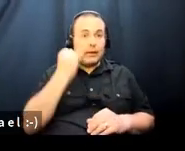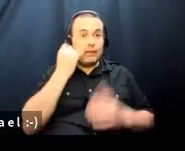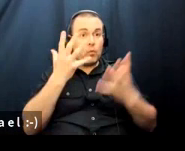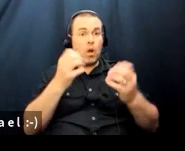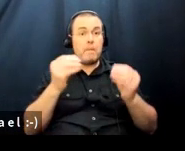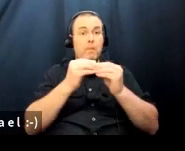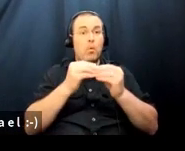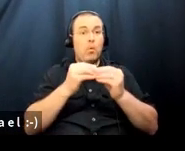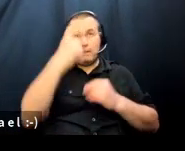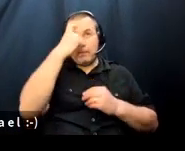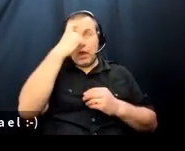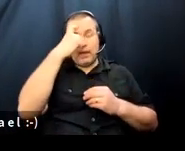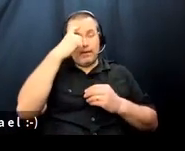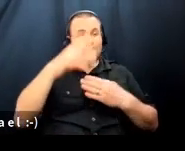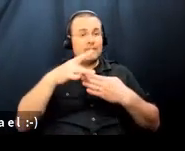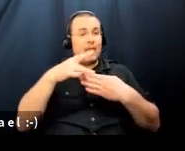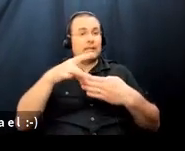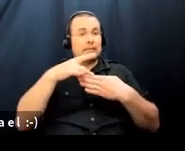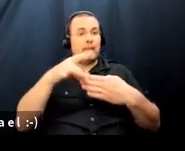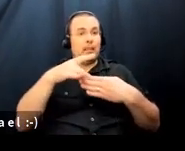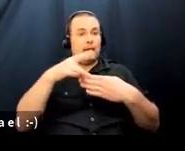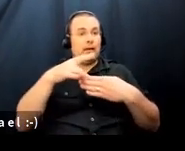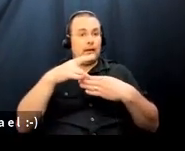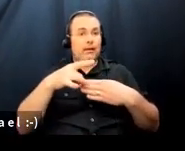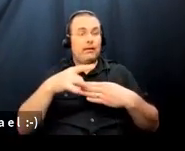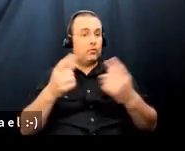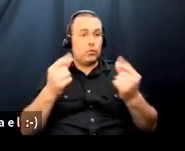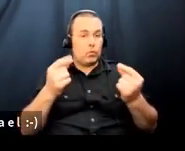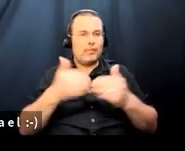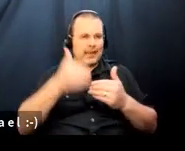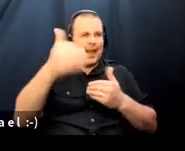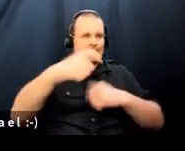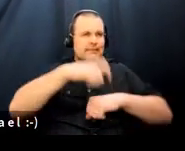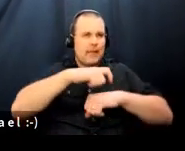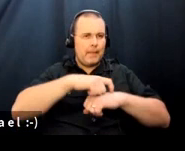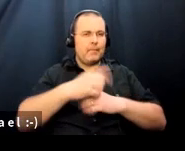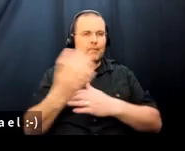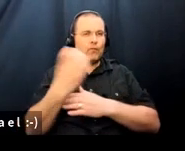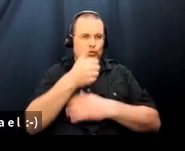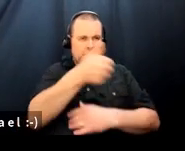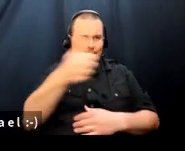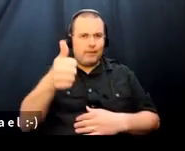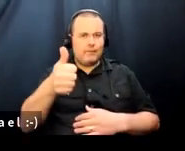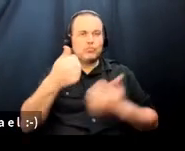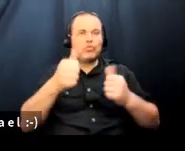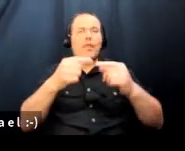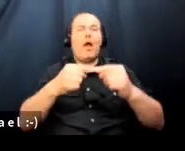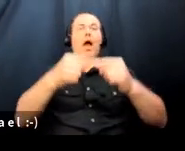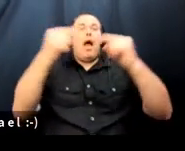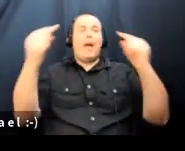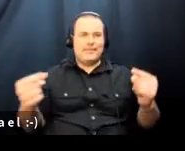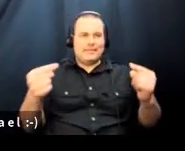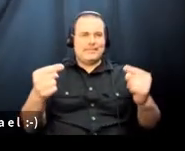brain flexibility, the next time you approach the steps, force yourself to put your left foot up